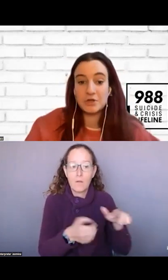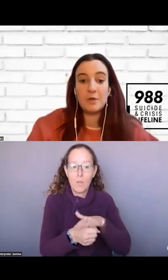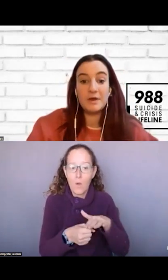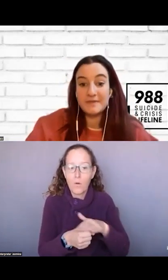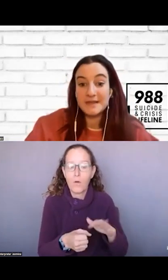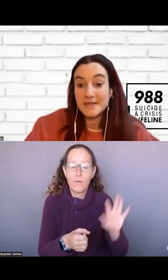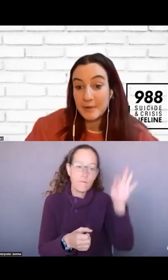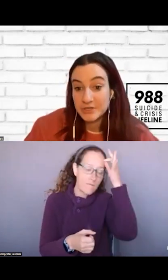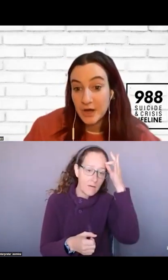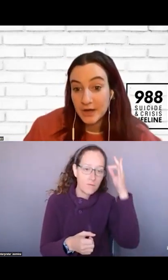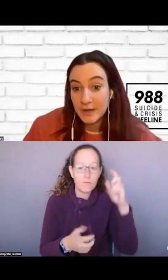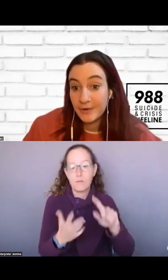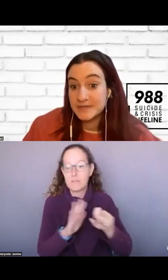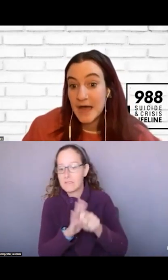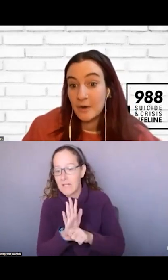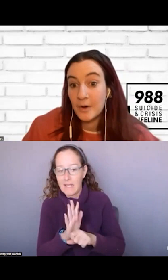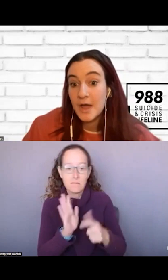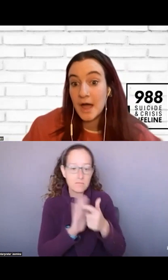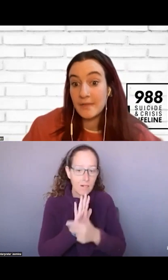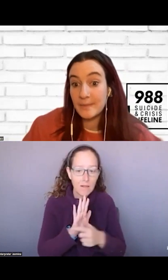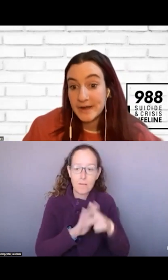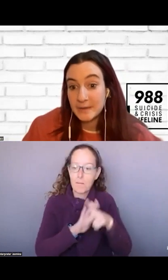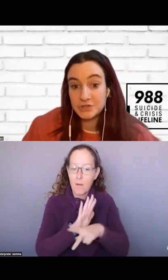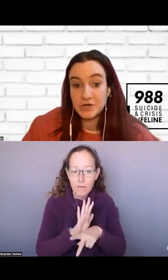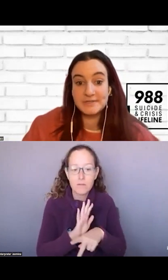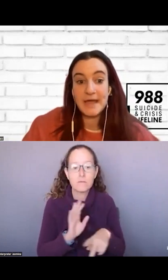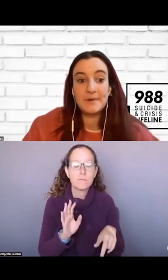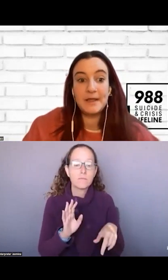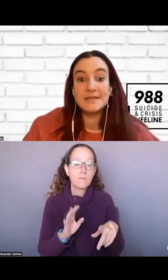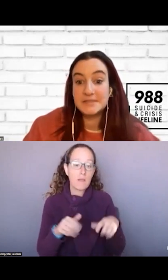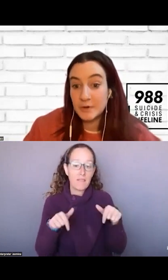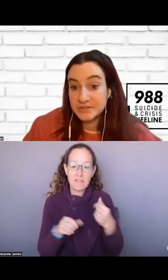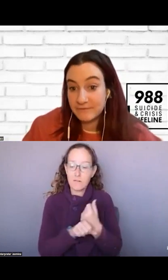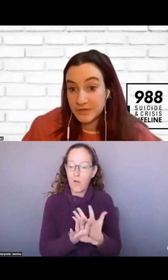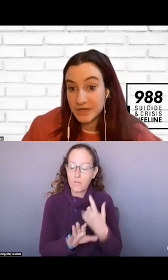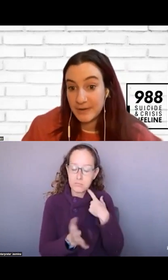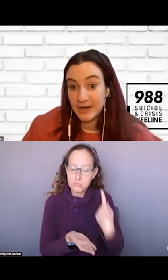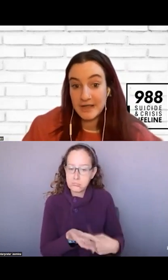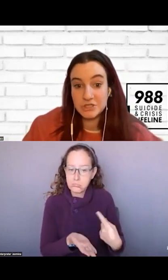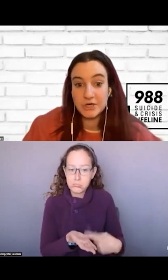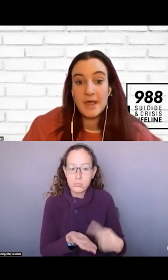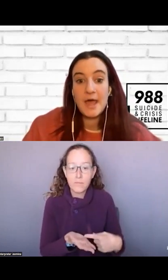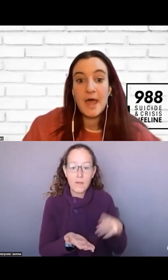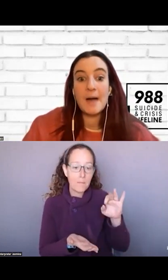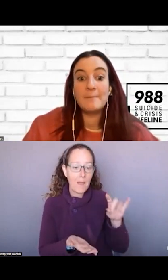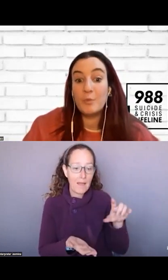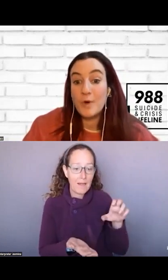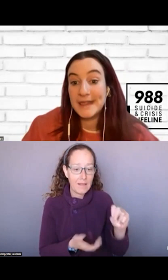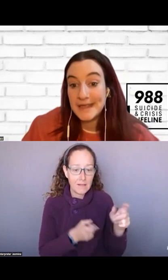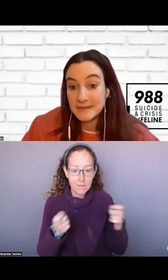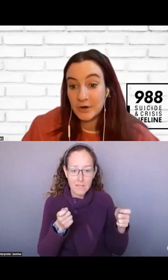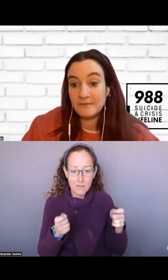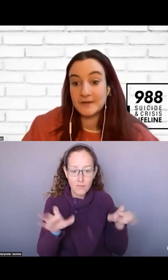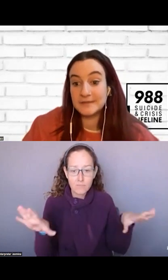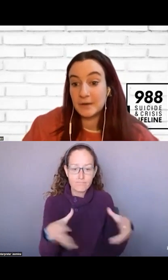for this call, one of the things that we were talking about is how the Biden administration's cabinet is the most diverse in American history. But one